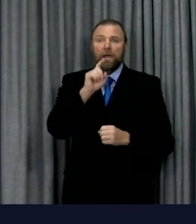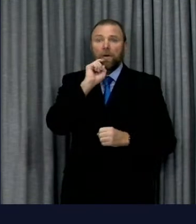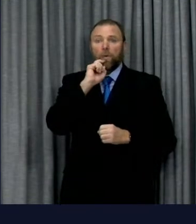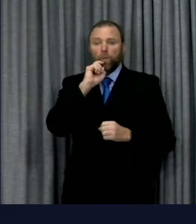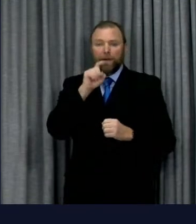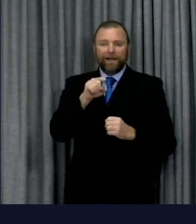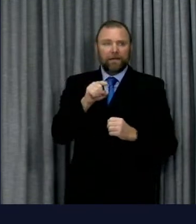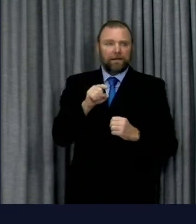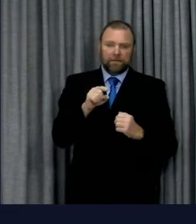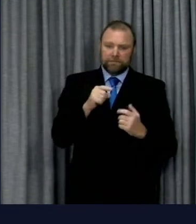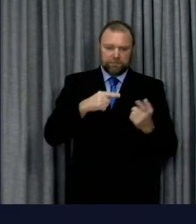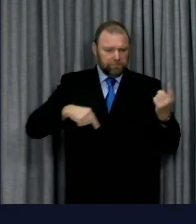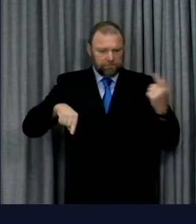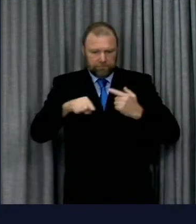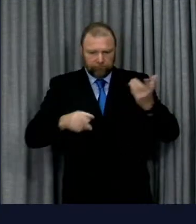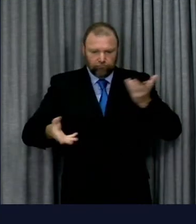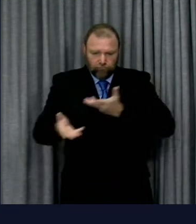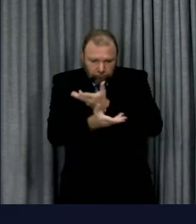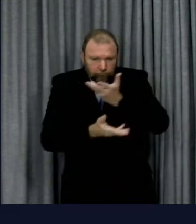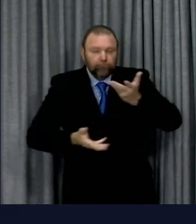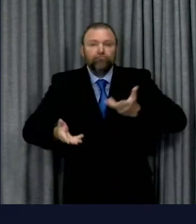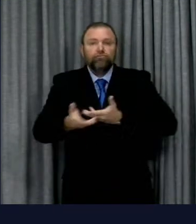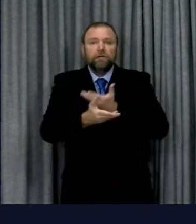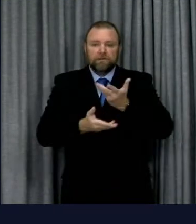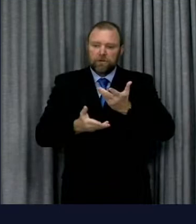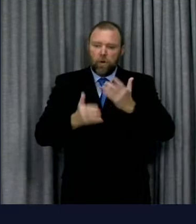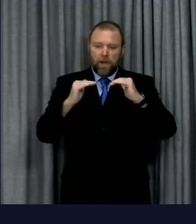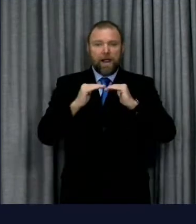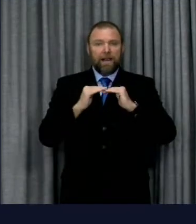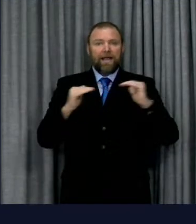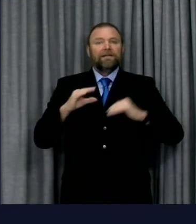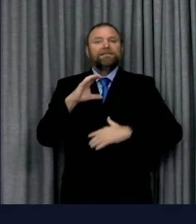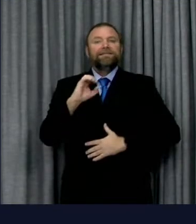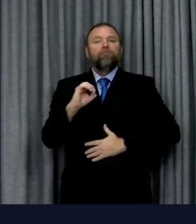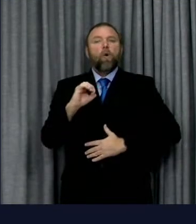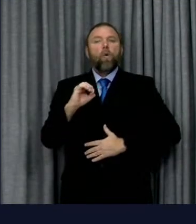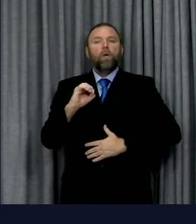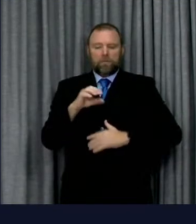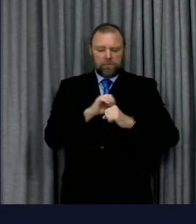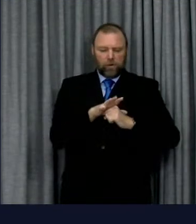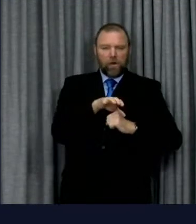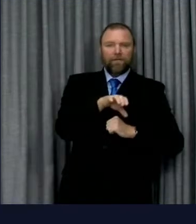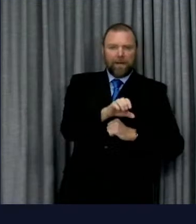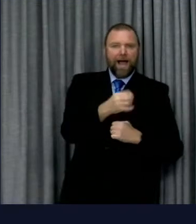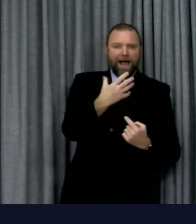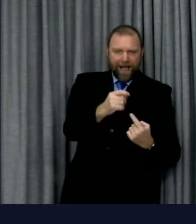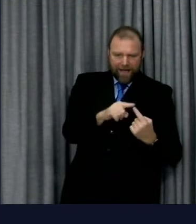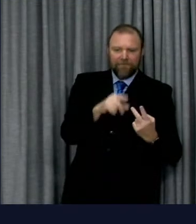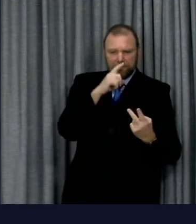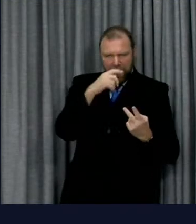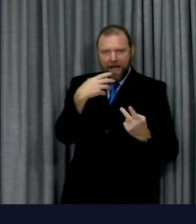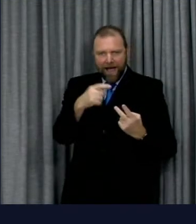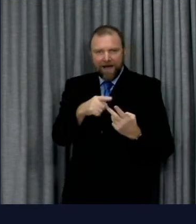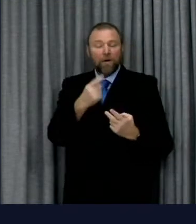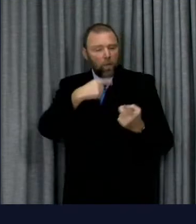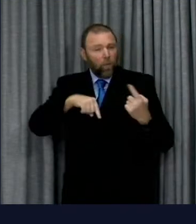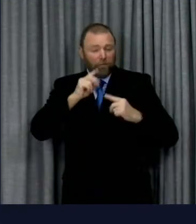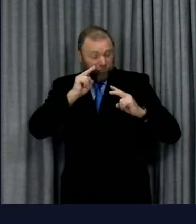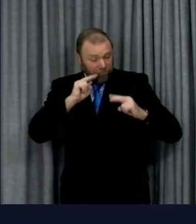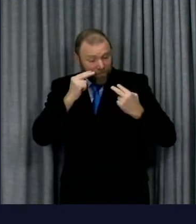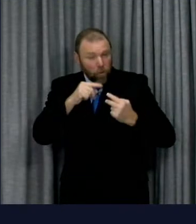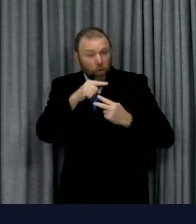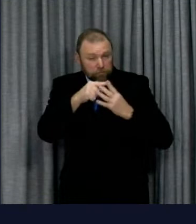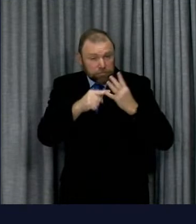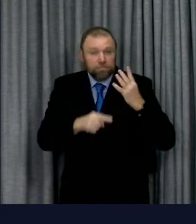other remaining measures at alert level 0. 3 weeks is a very long time when you're dealing with